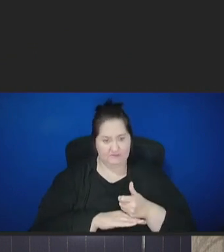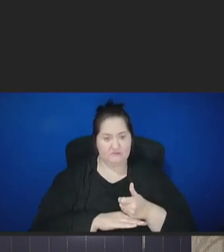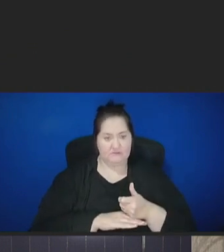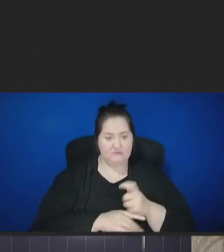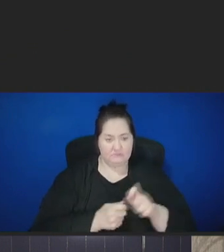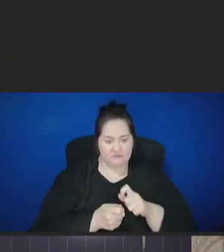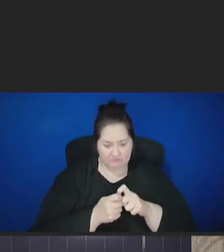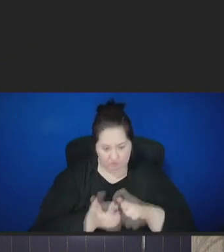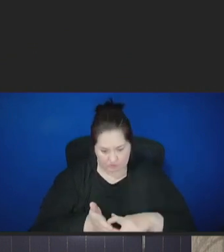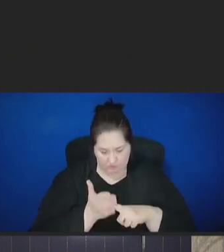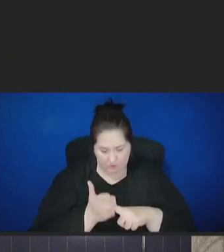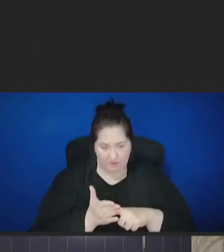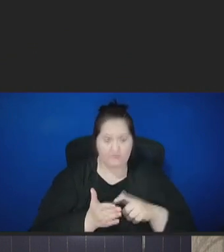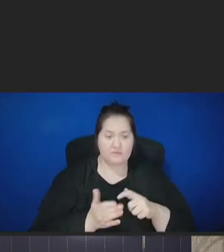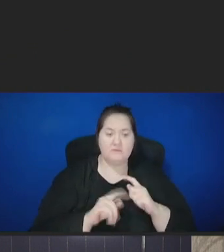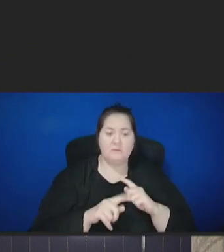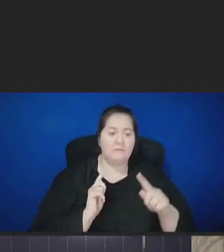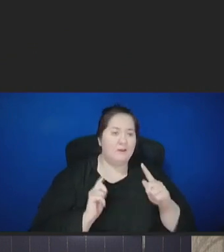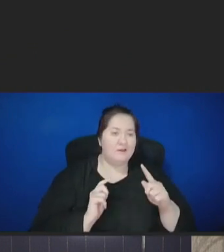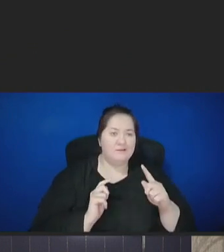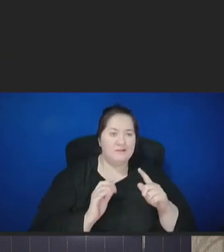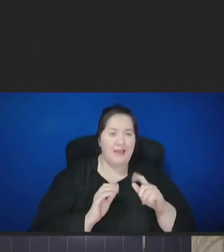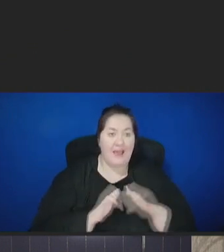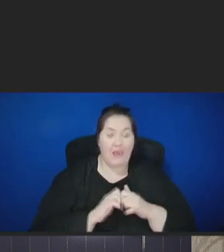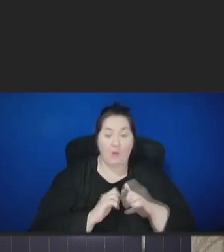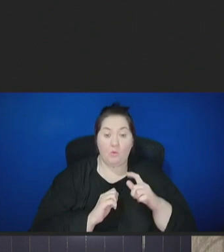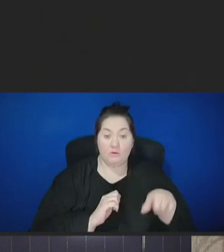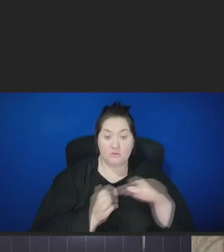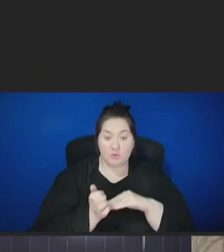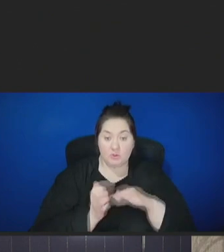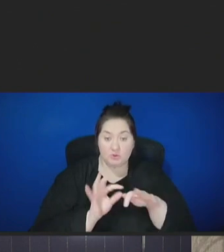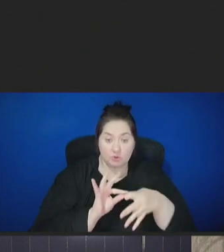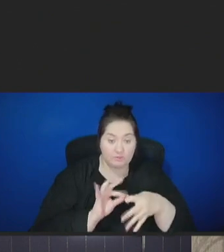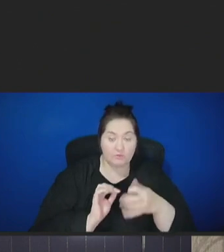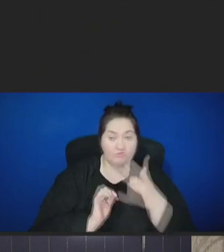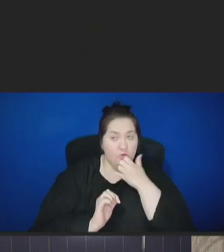specific requirements, but they are interpreting it in a totally